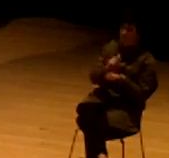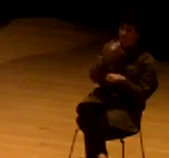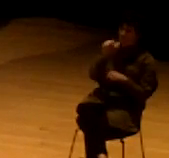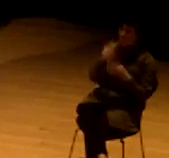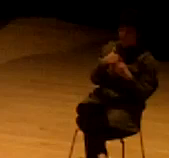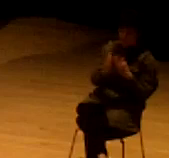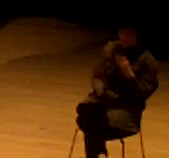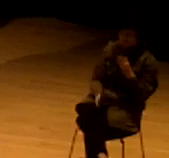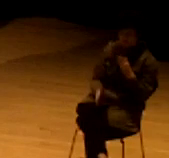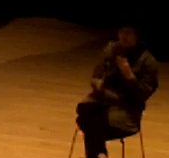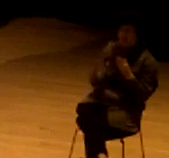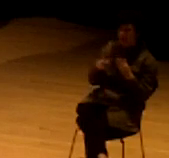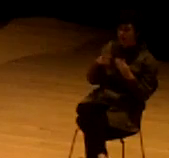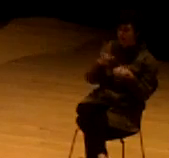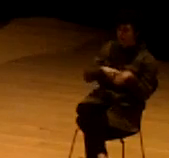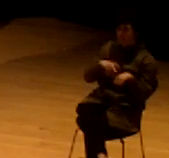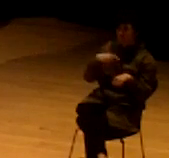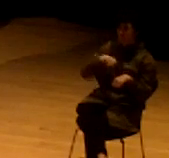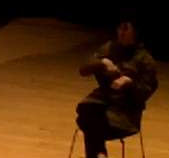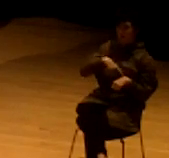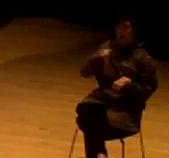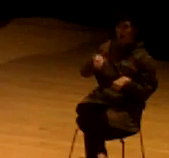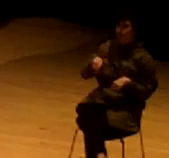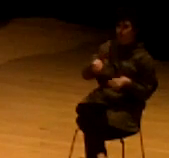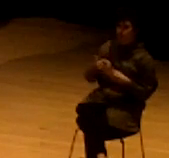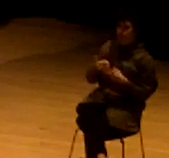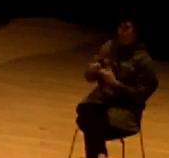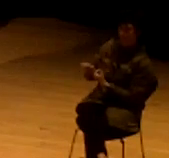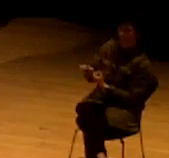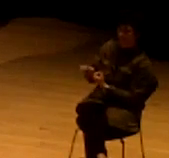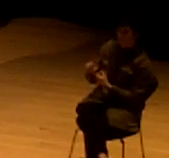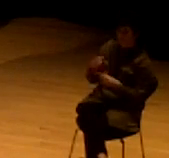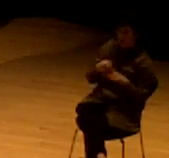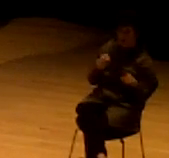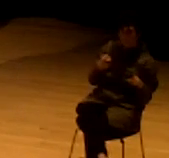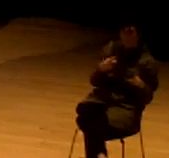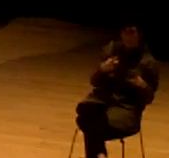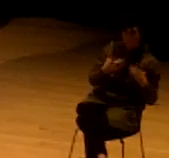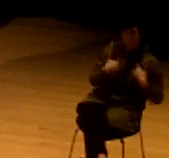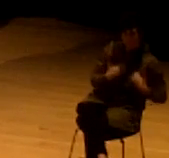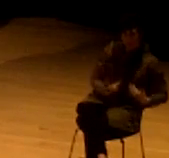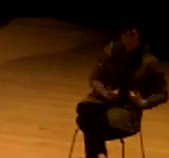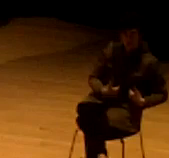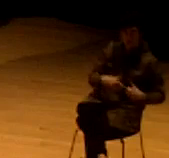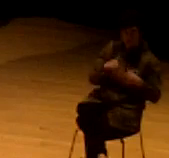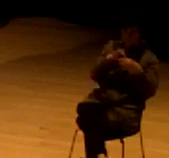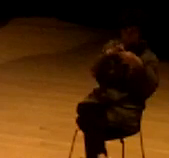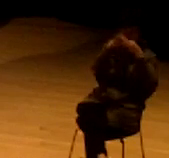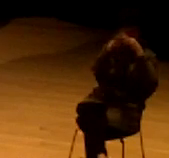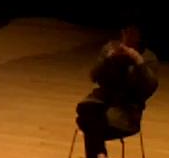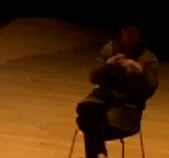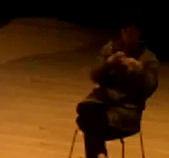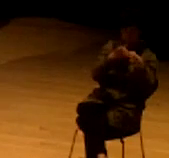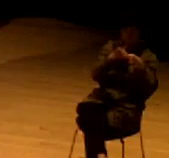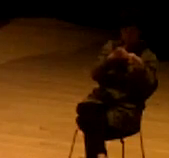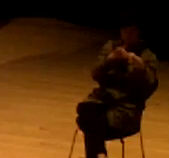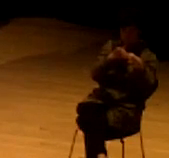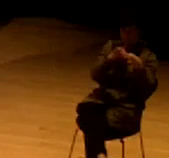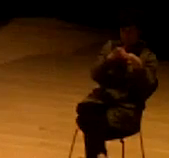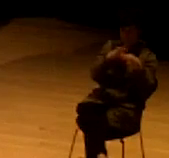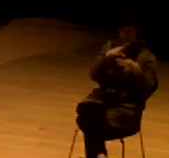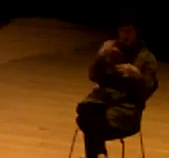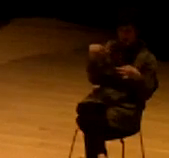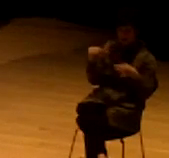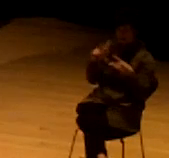shift, right? I mean, I understand performance. I understand, you know, what that means. This was totally